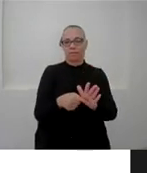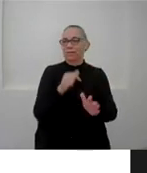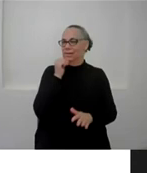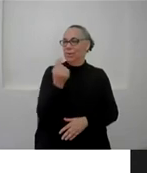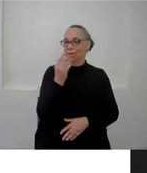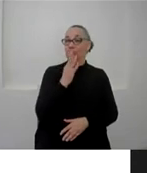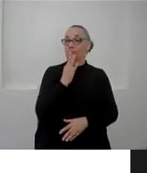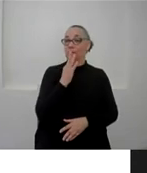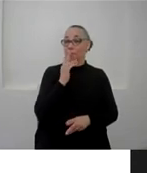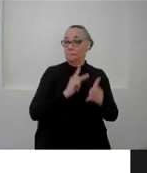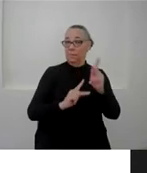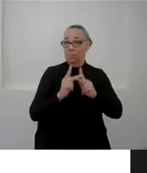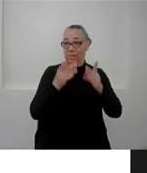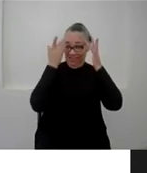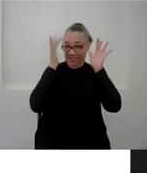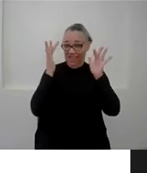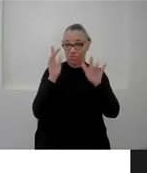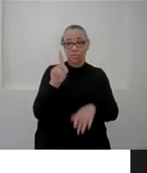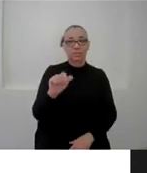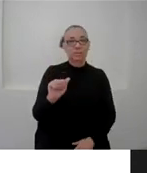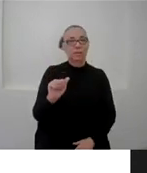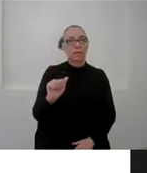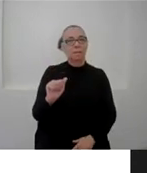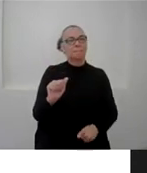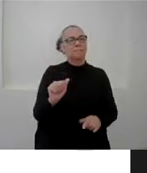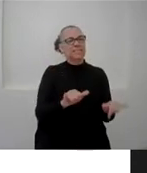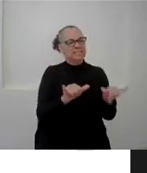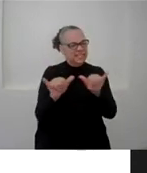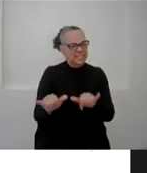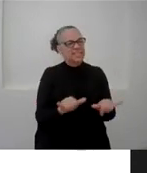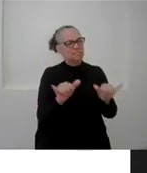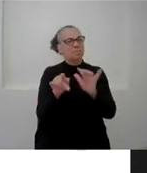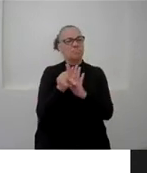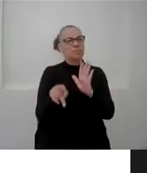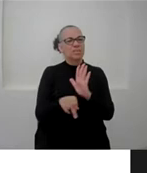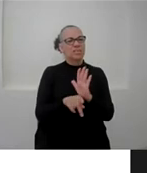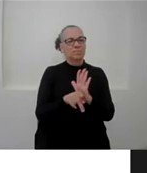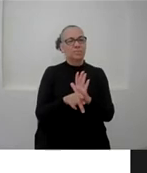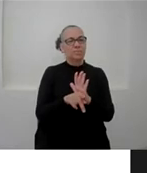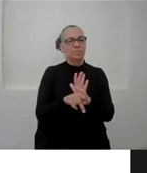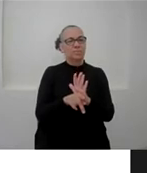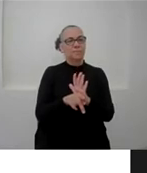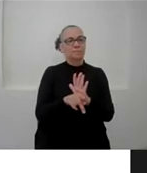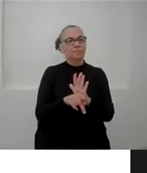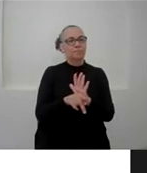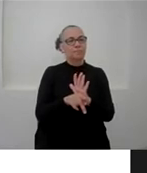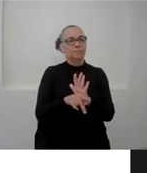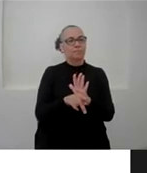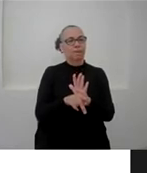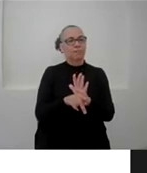disabilities, very much the same sort of principles apply also to